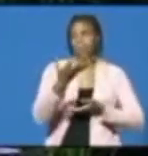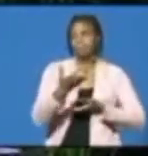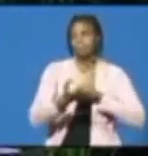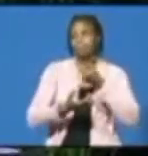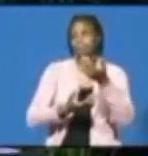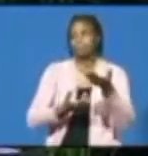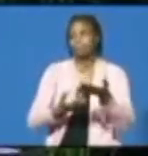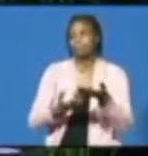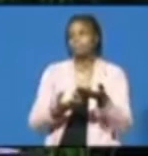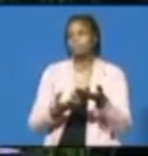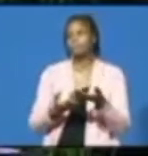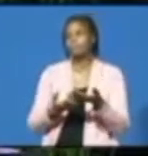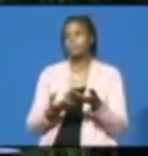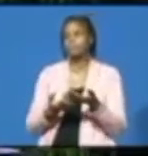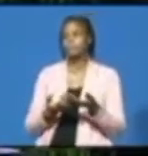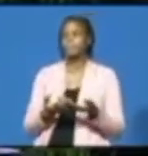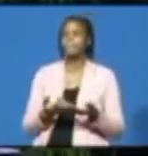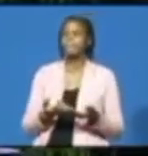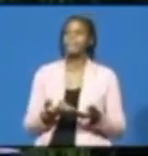and dilute